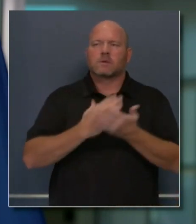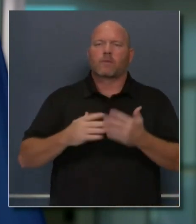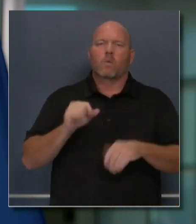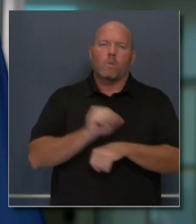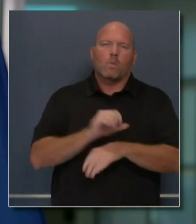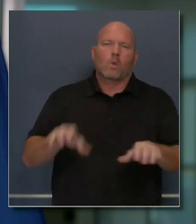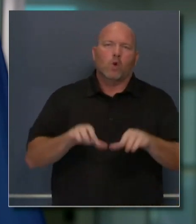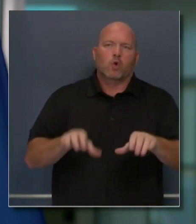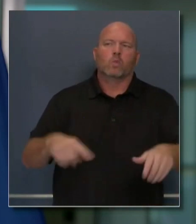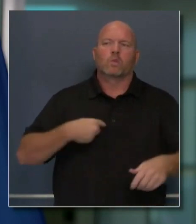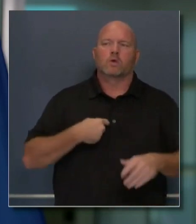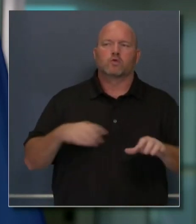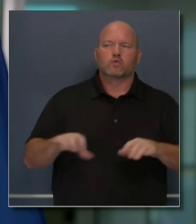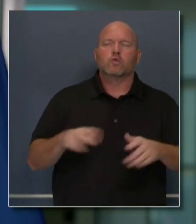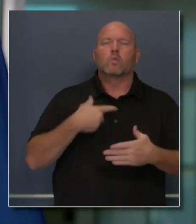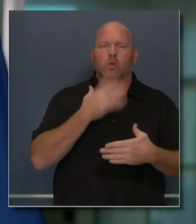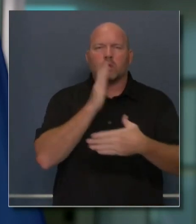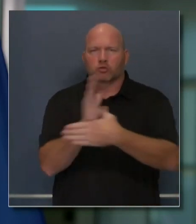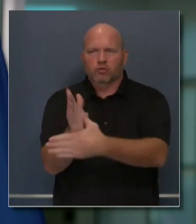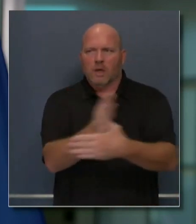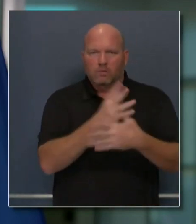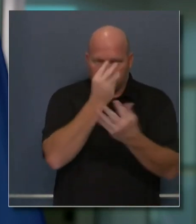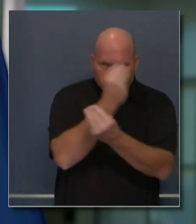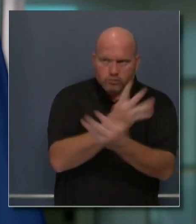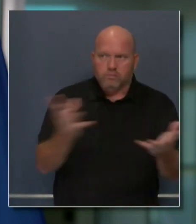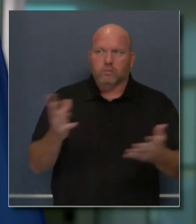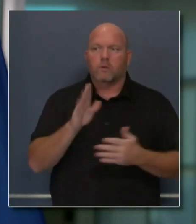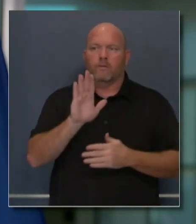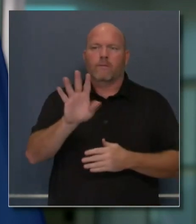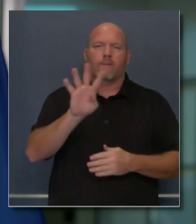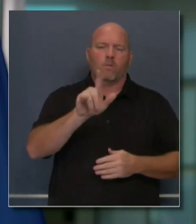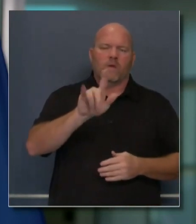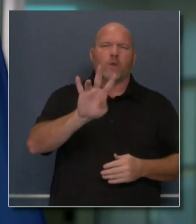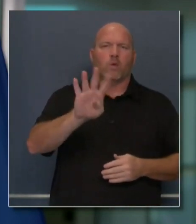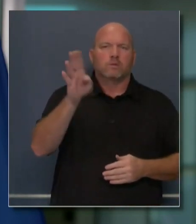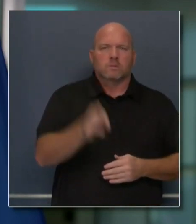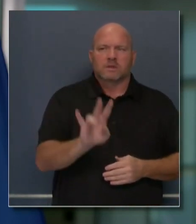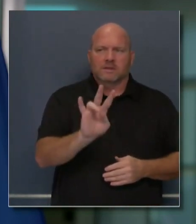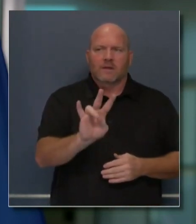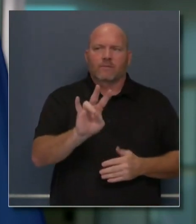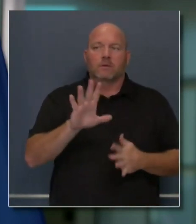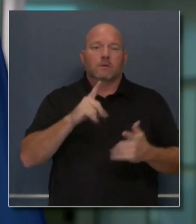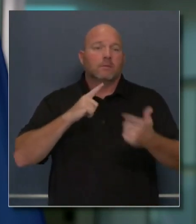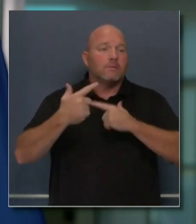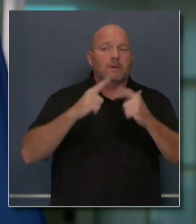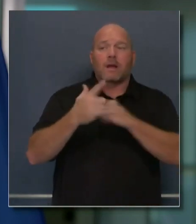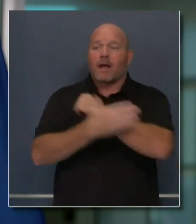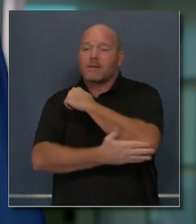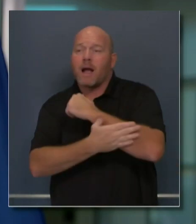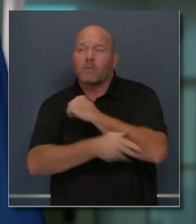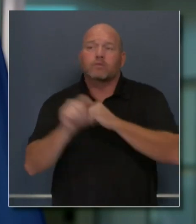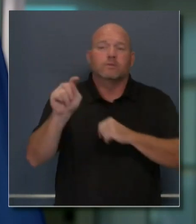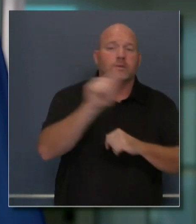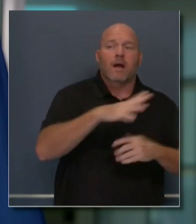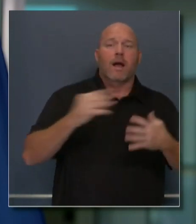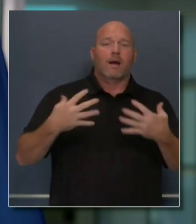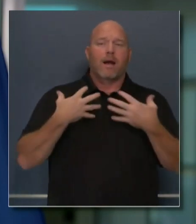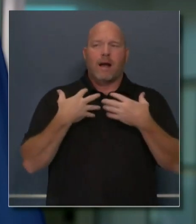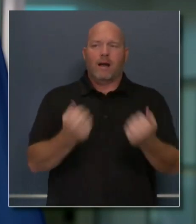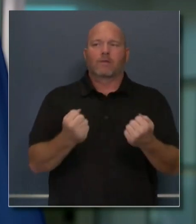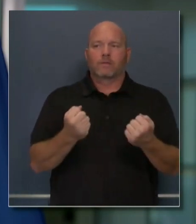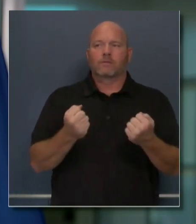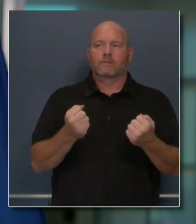share information 24/7 back and forth, not only between counties and county health officers,